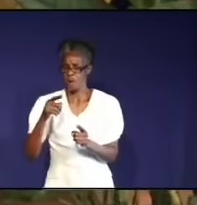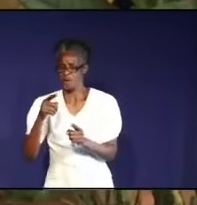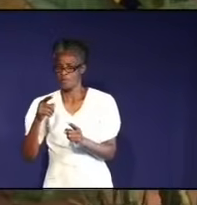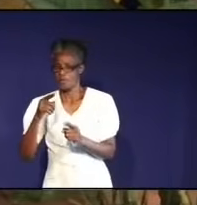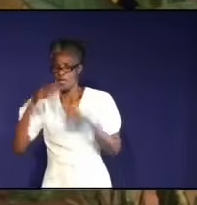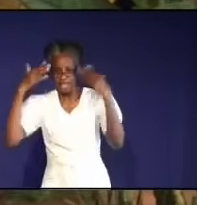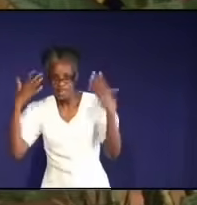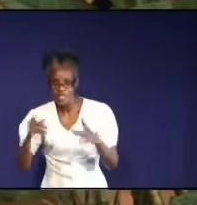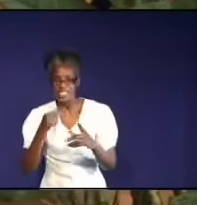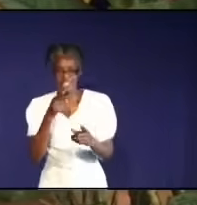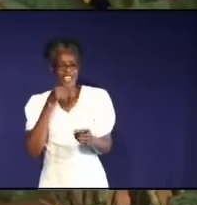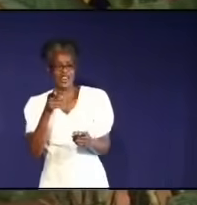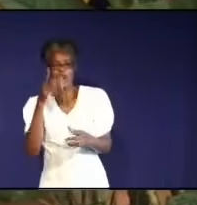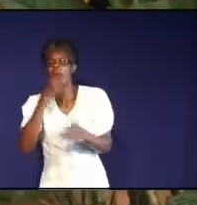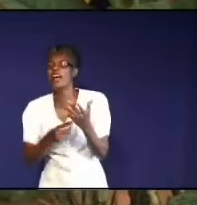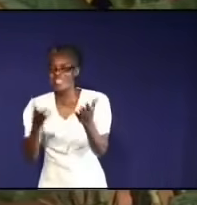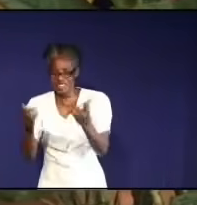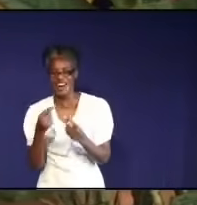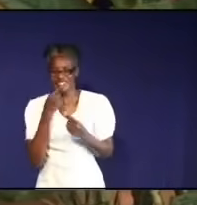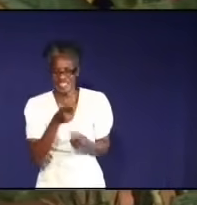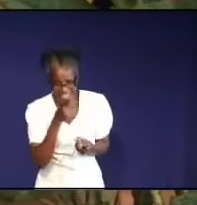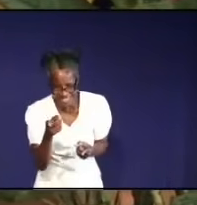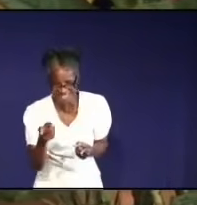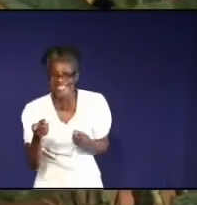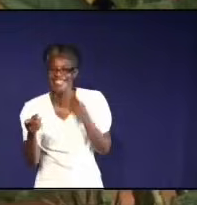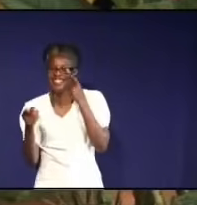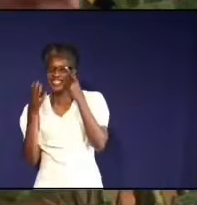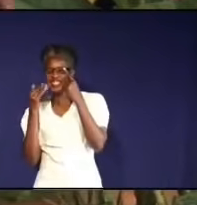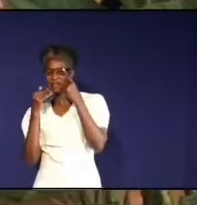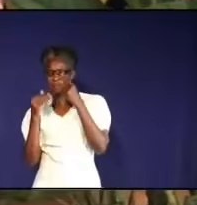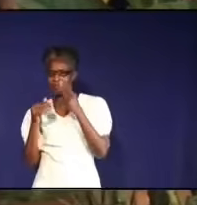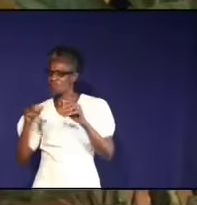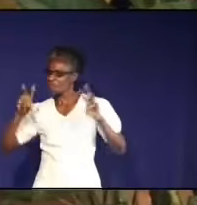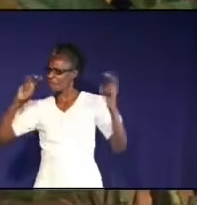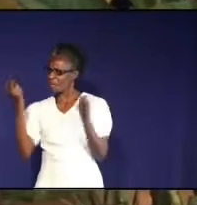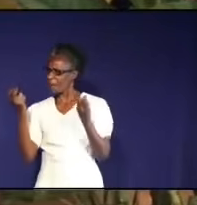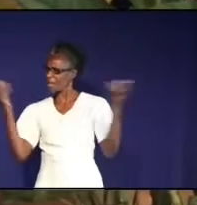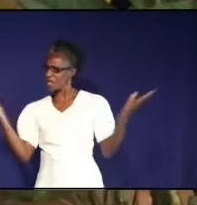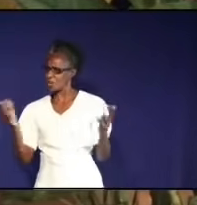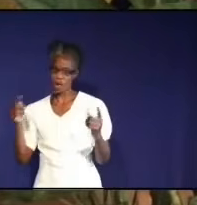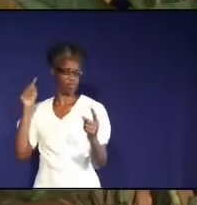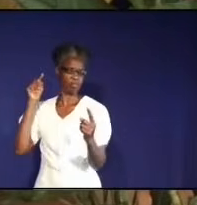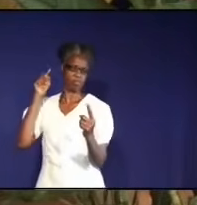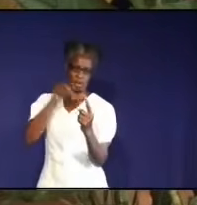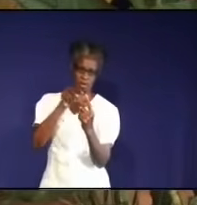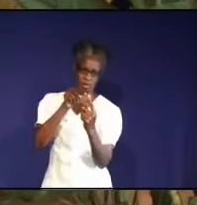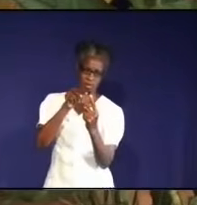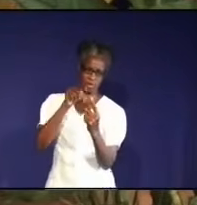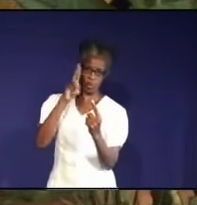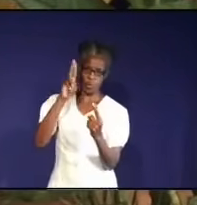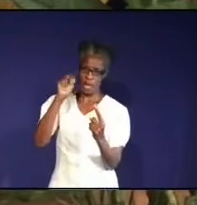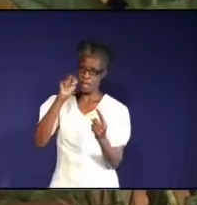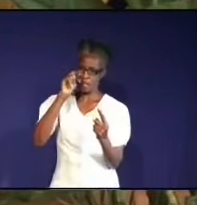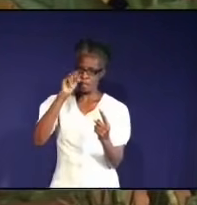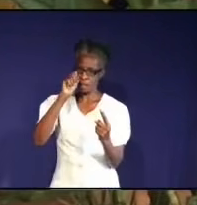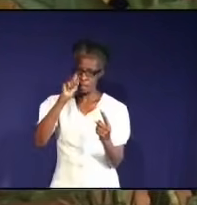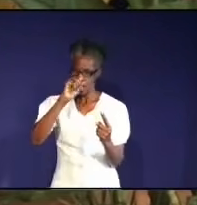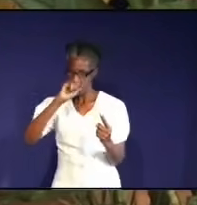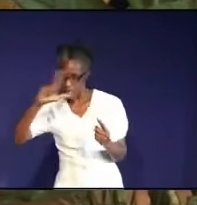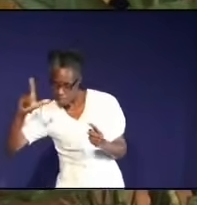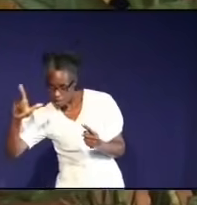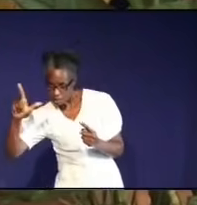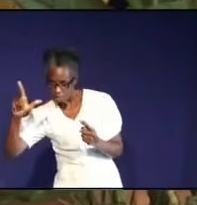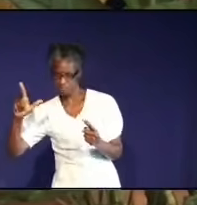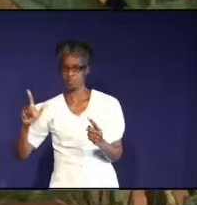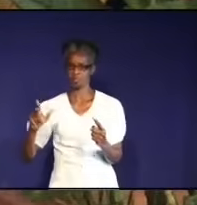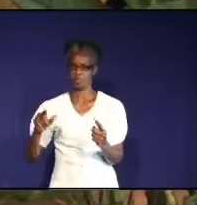you, I will tell you what I told you. The subject is until. I told you that, did I not?